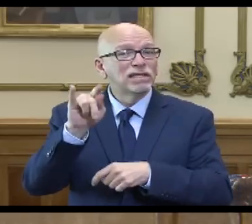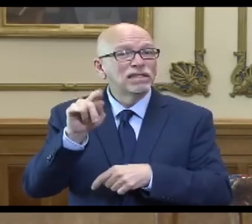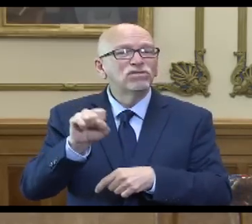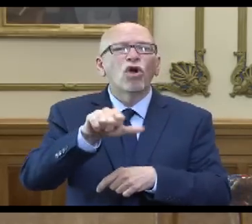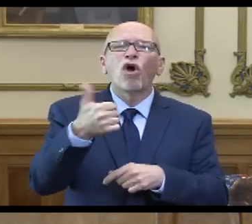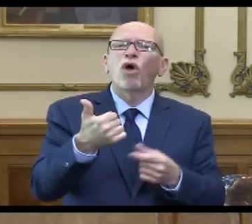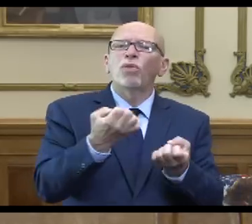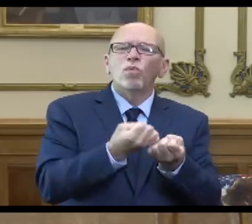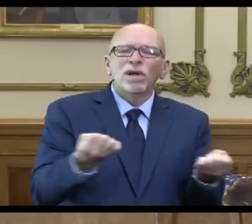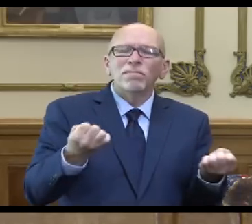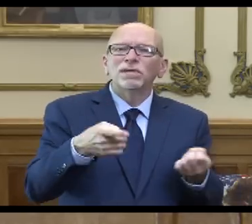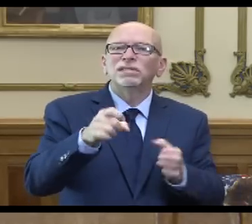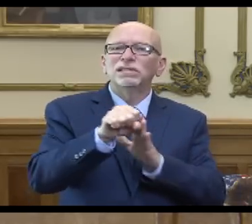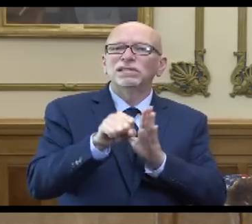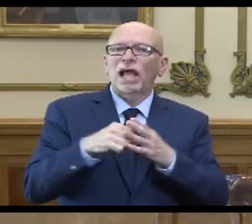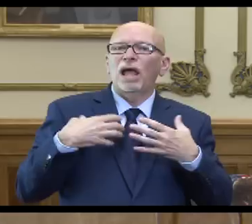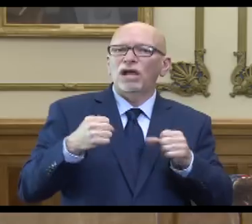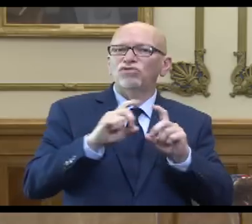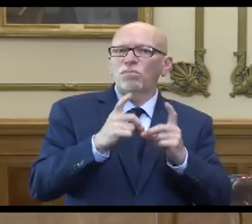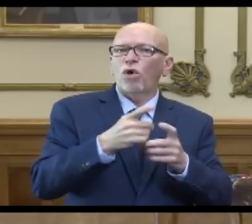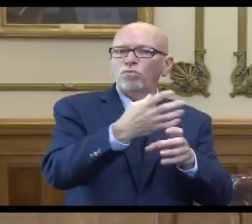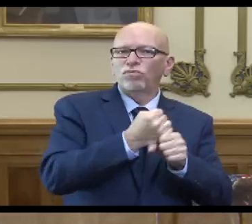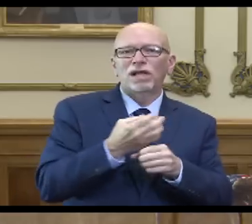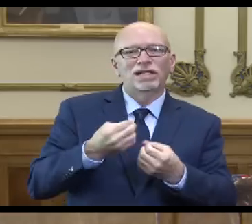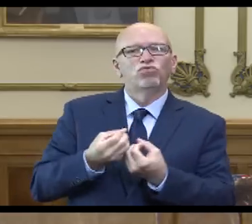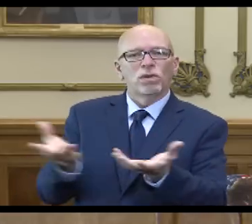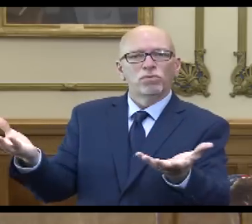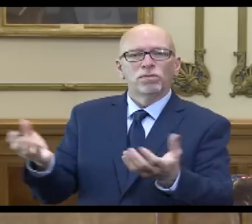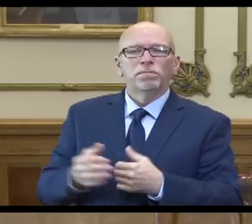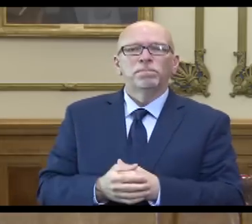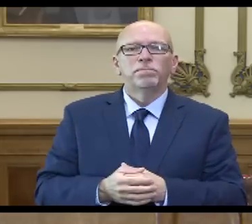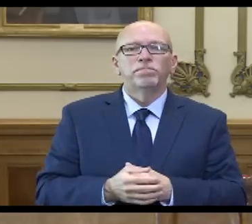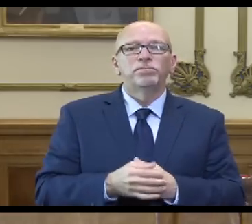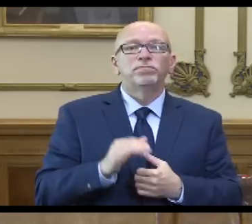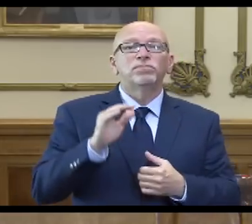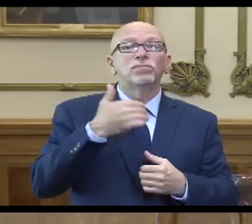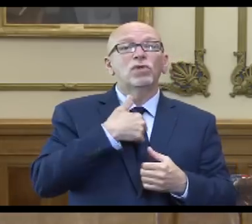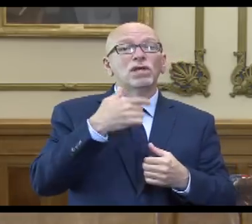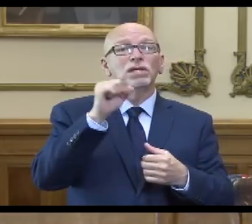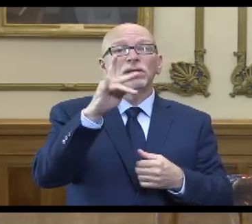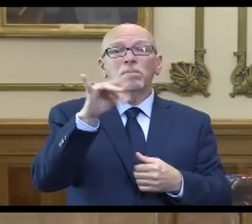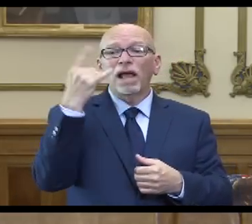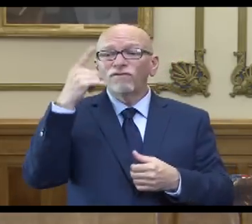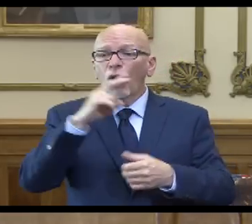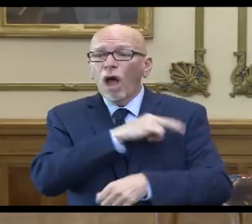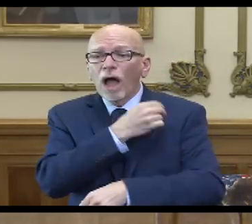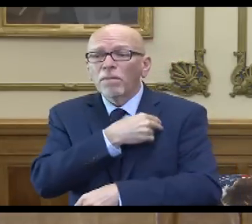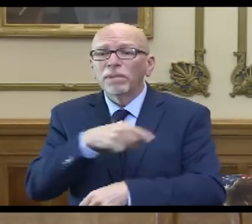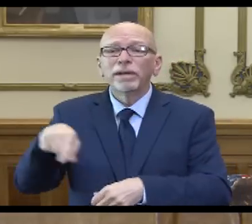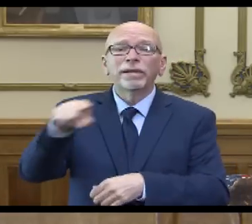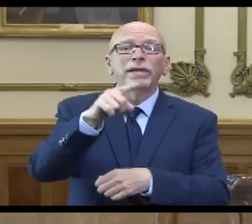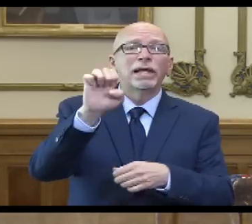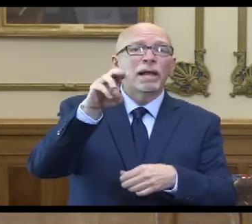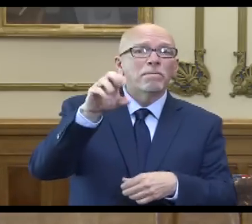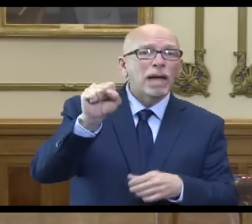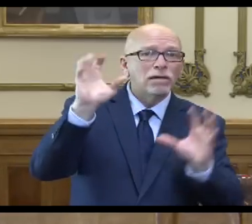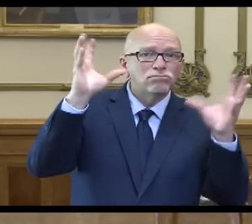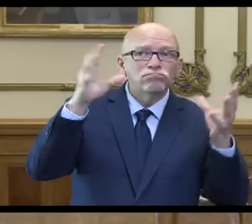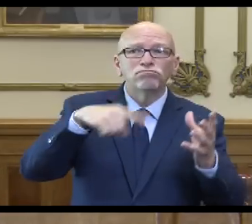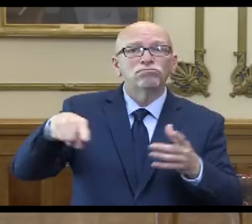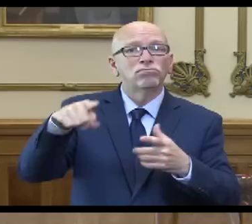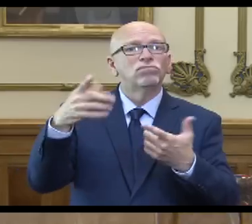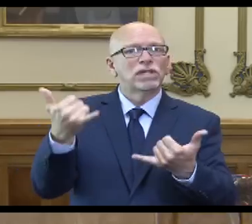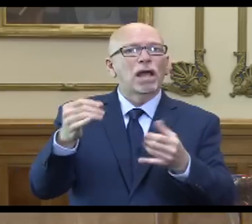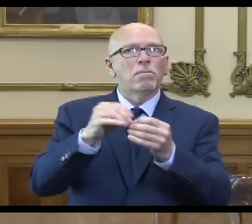that the State Health Department has received and distributed. The supply chains for hospitals, EMS providers, and other facilities have